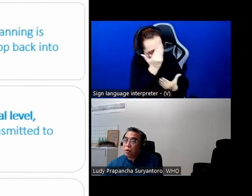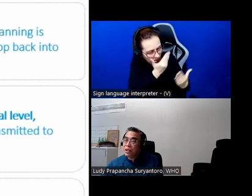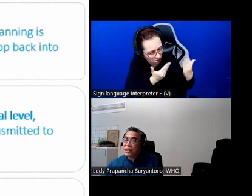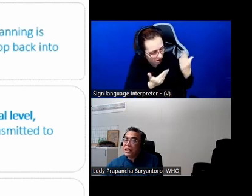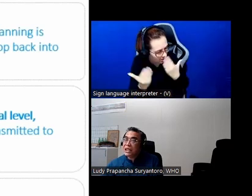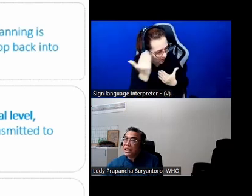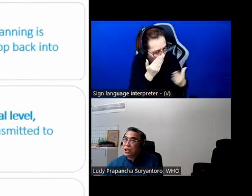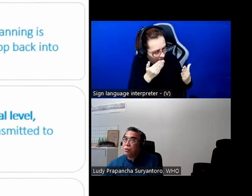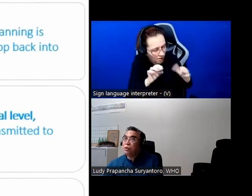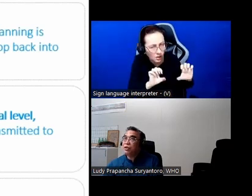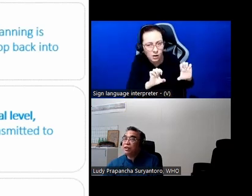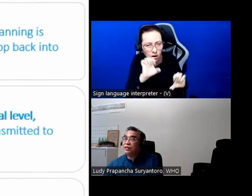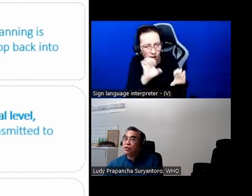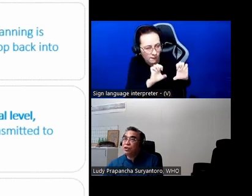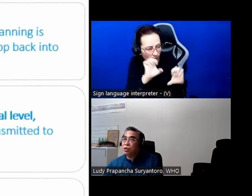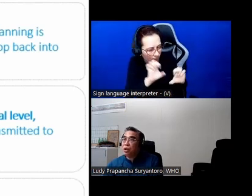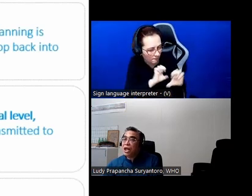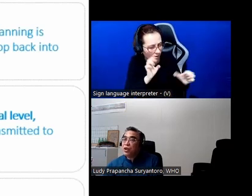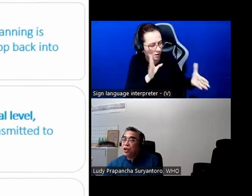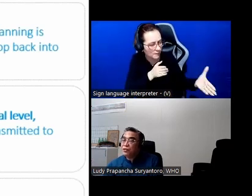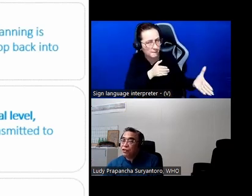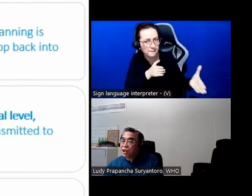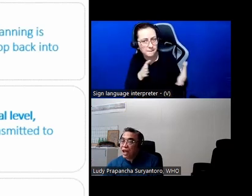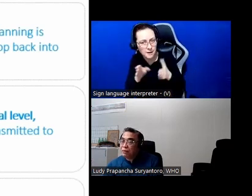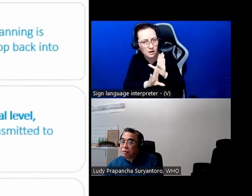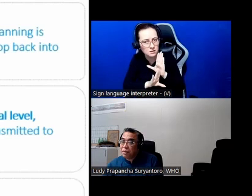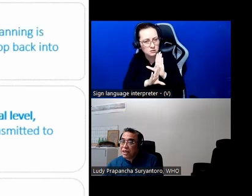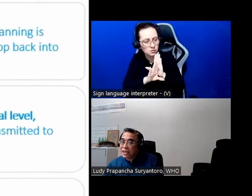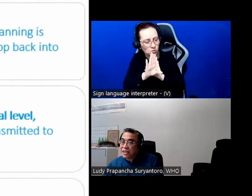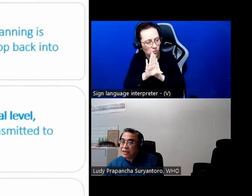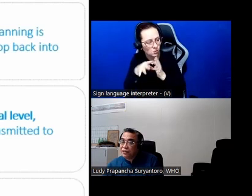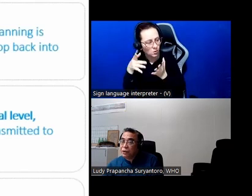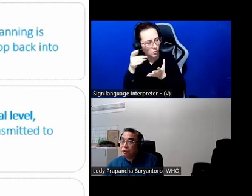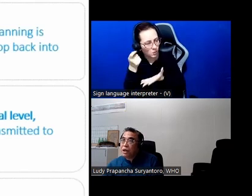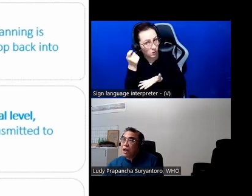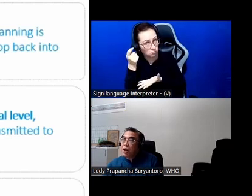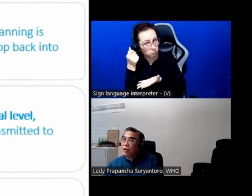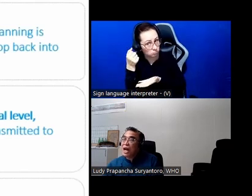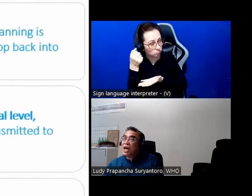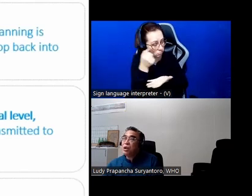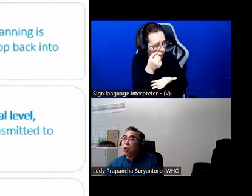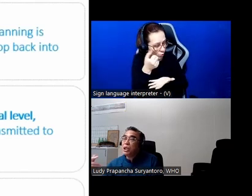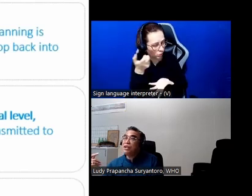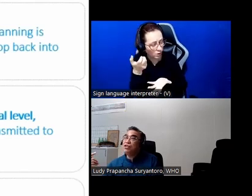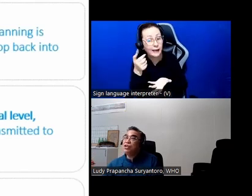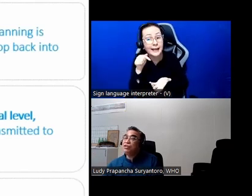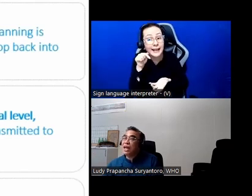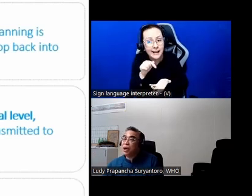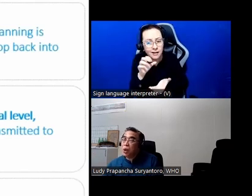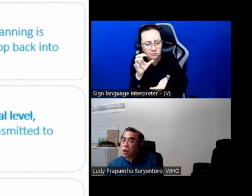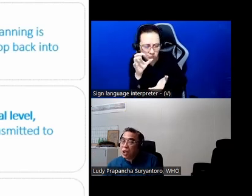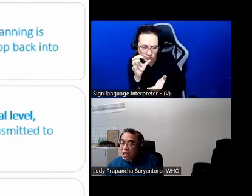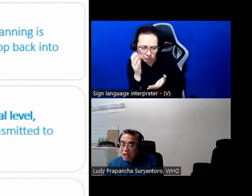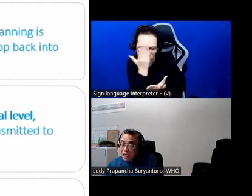most importantly, there is the new process in the future called Universal Health Preparedness and Review on how all countries